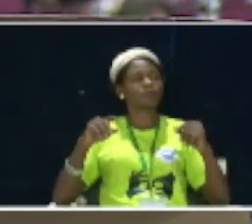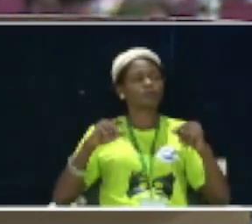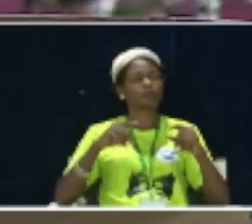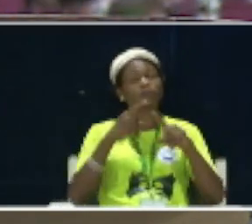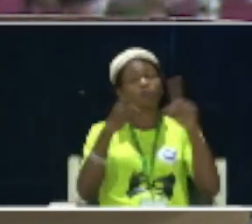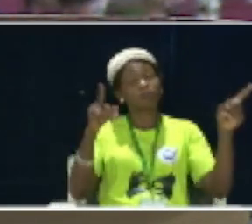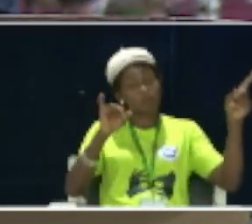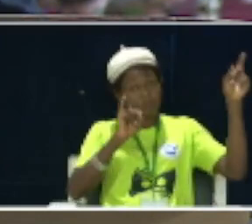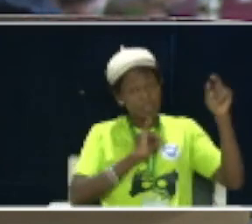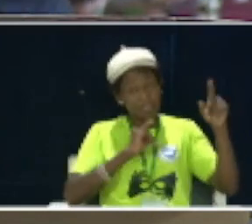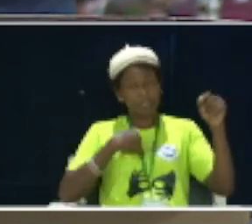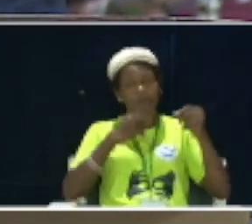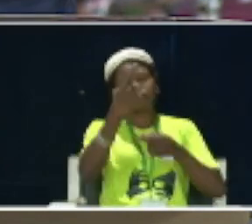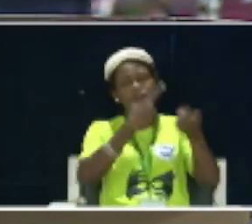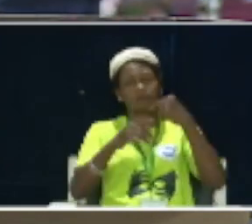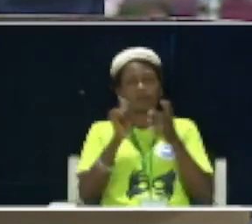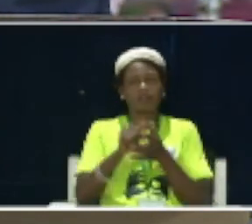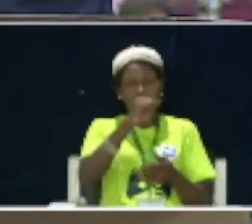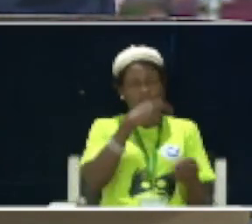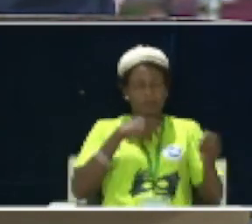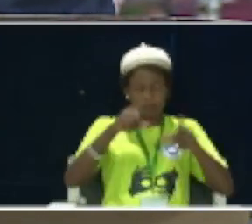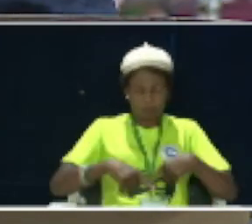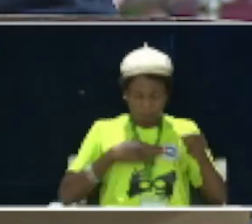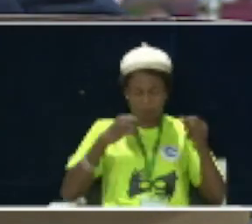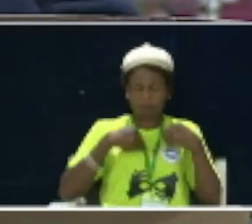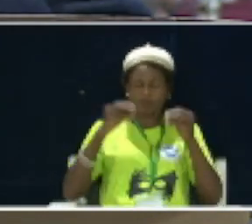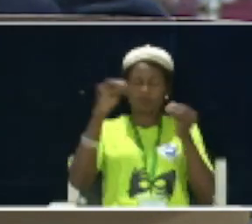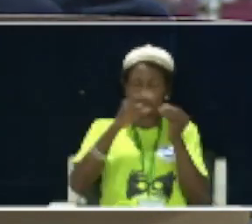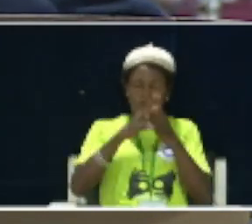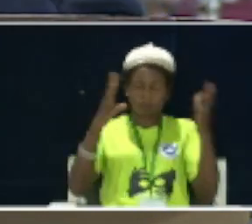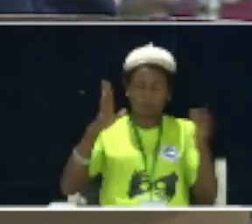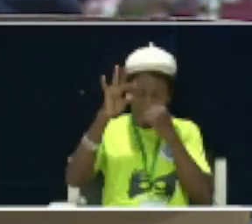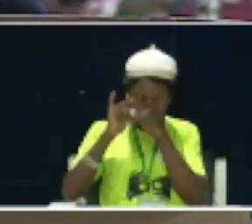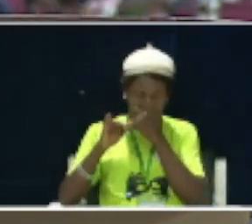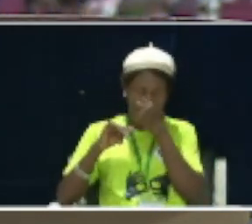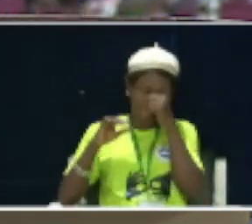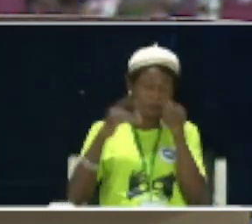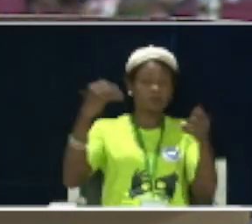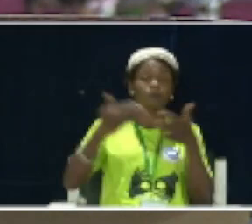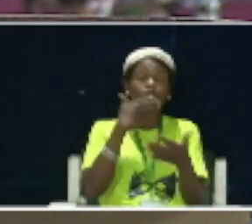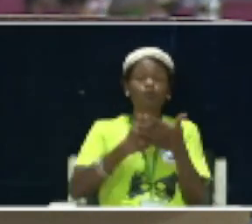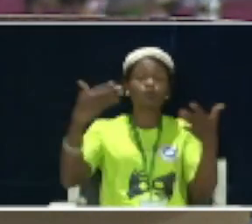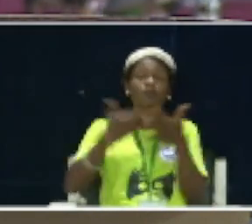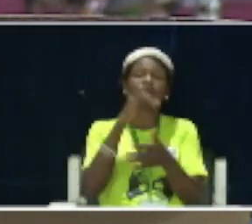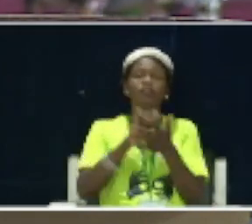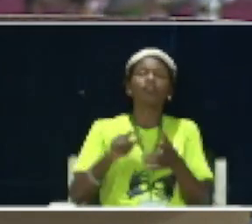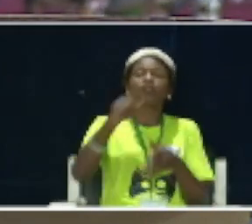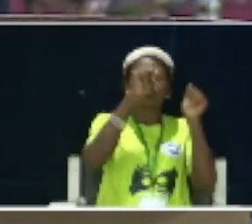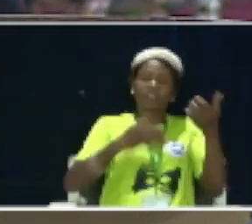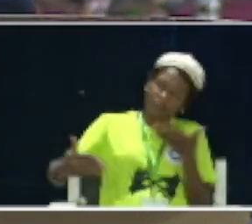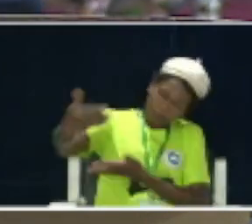But I have come that you may have life and have it more abundantly. The good news is that you can